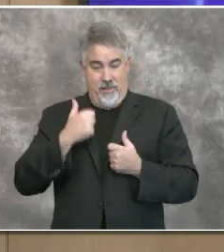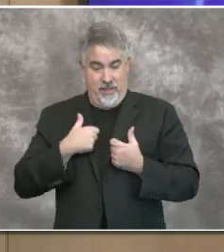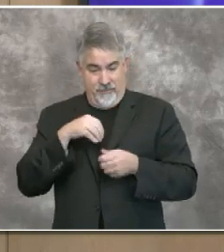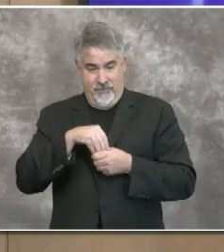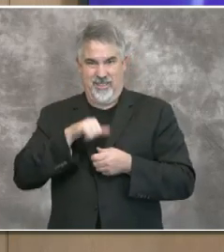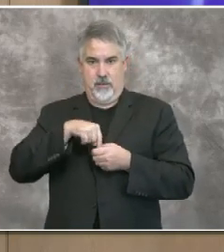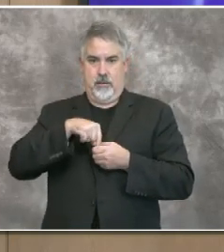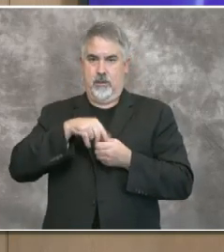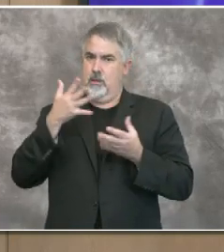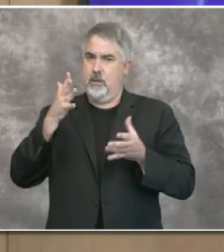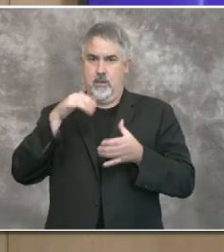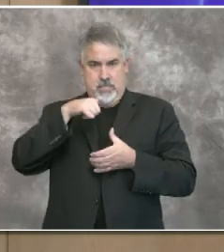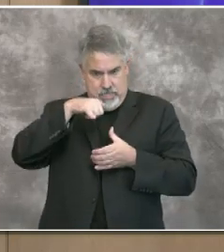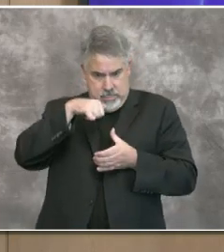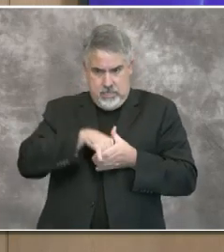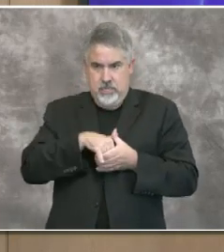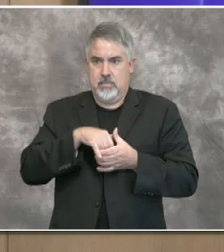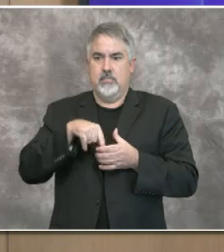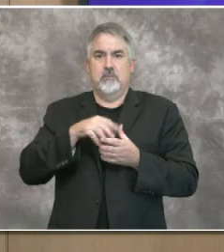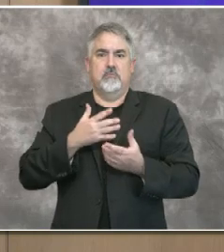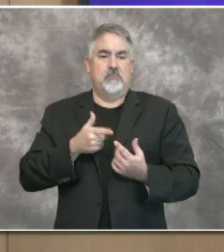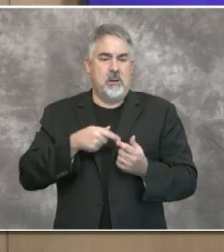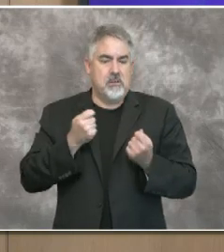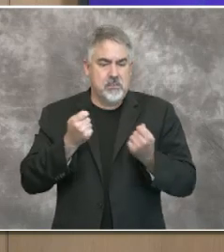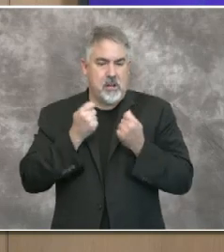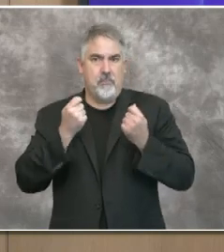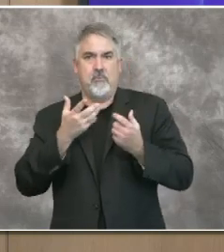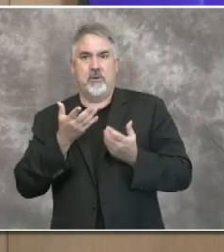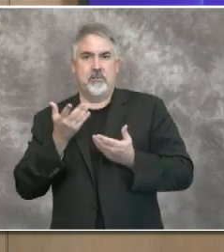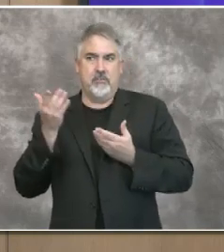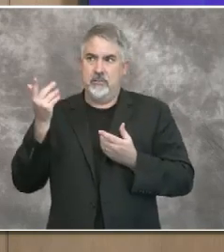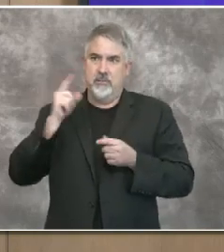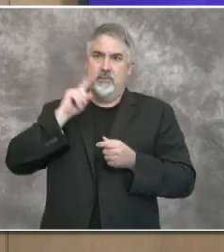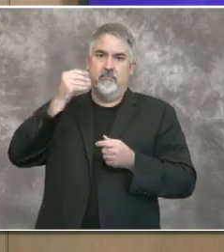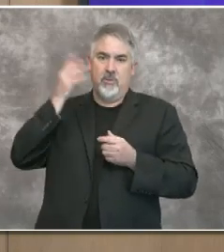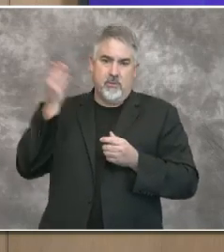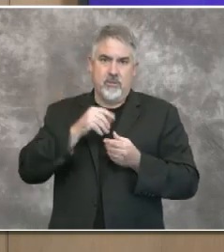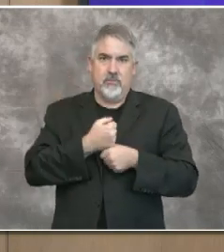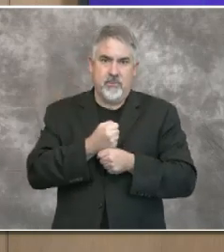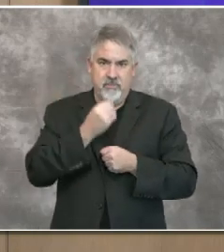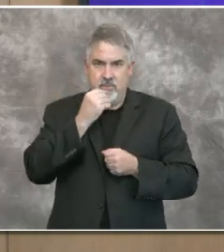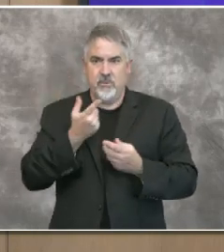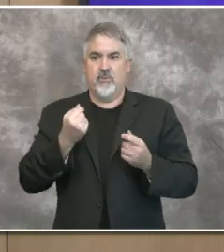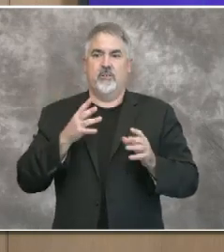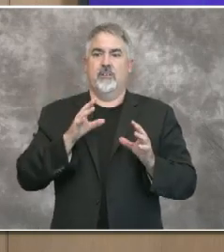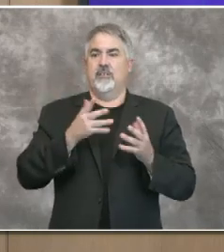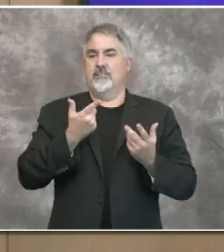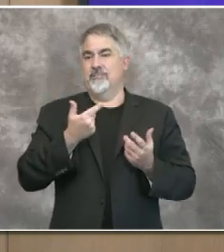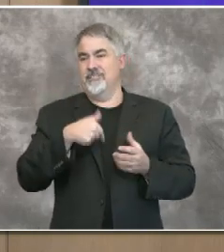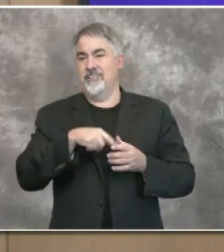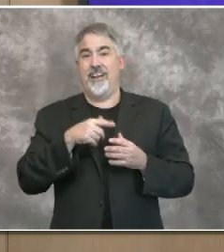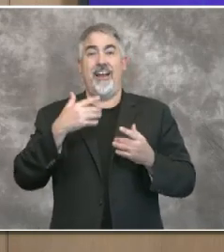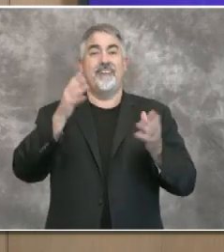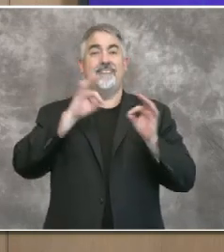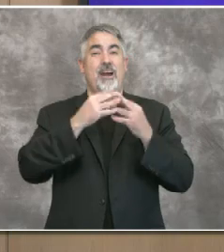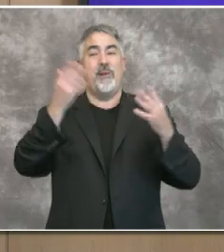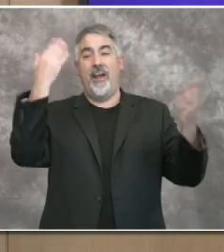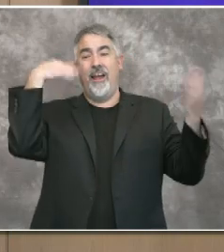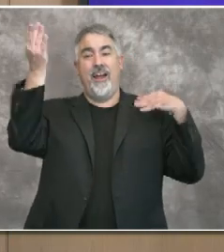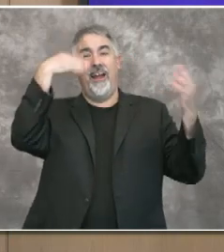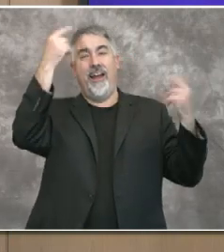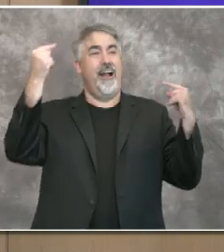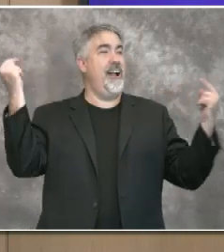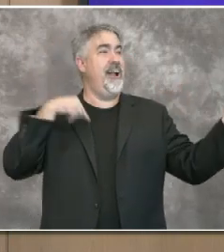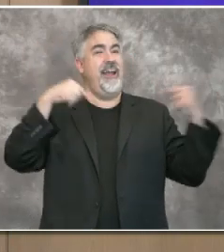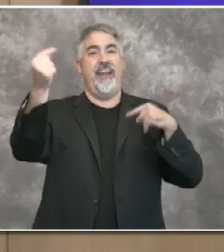things on that day. But you don't get to take the other members of other households and all come together like we normally would. And, you know, we know